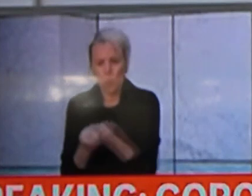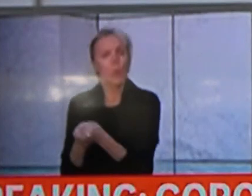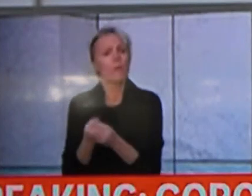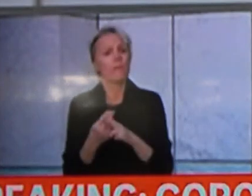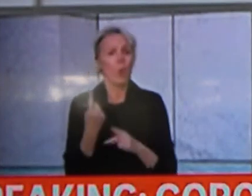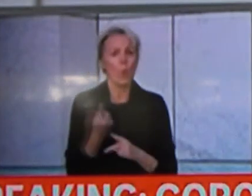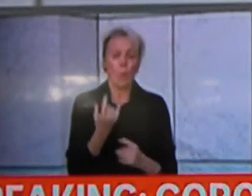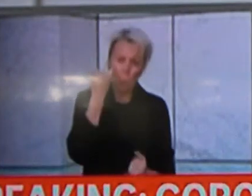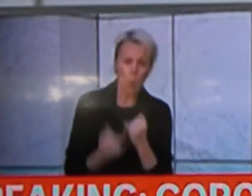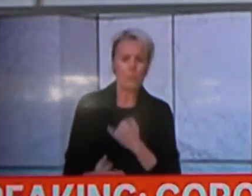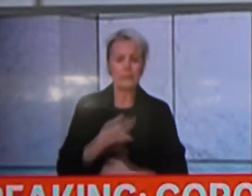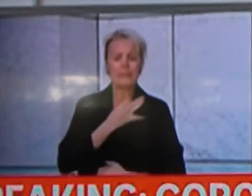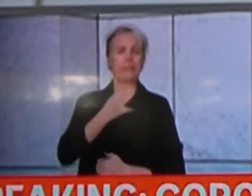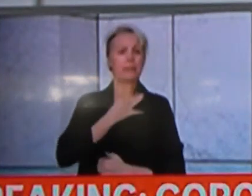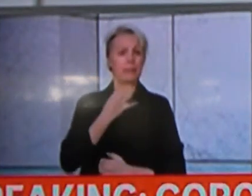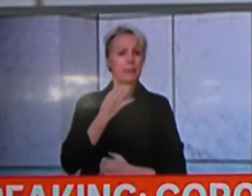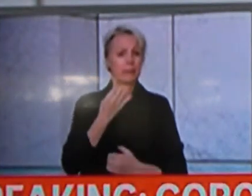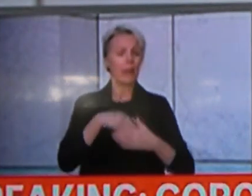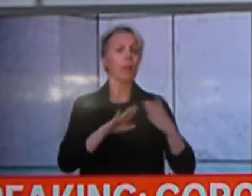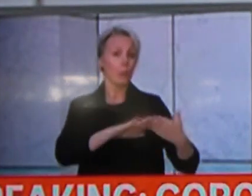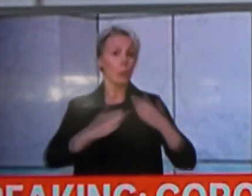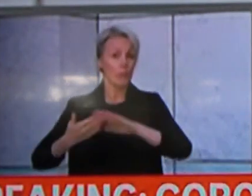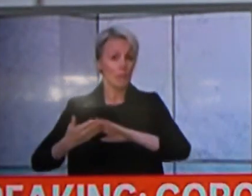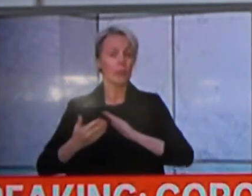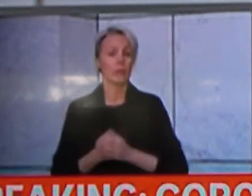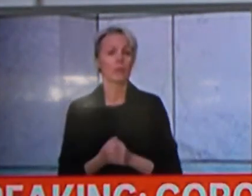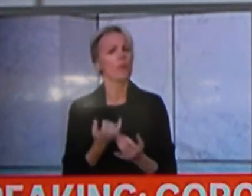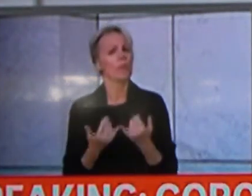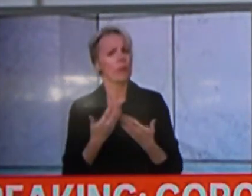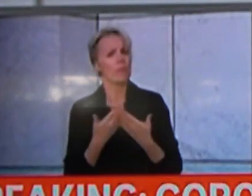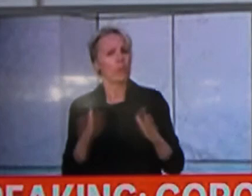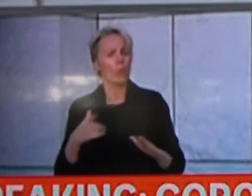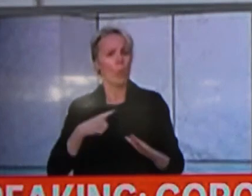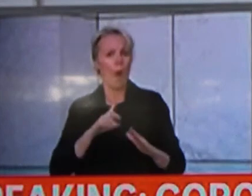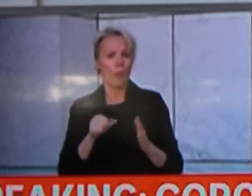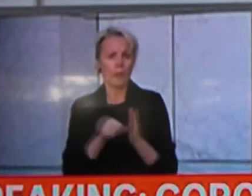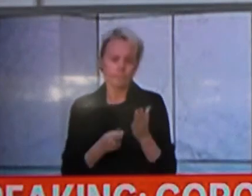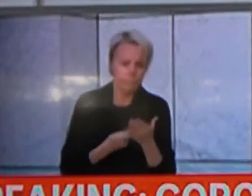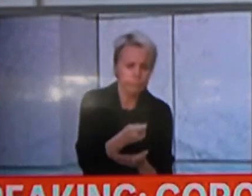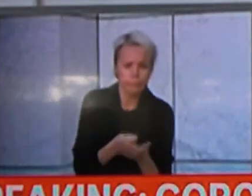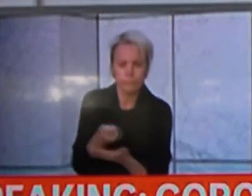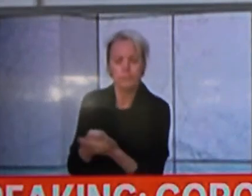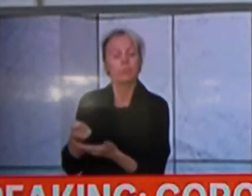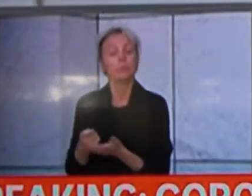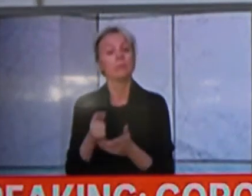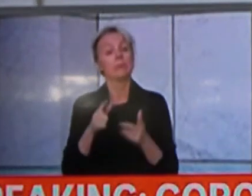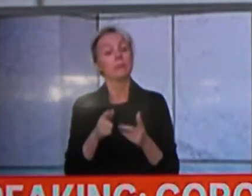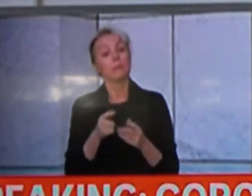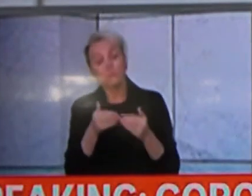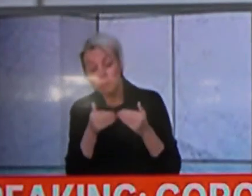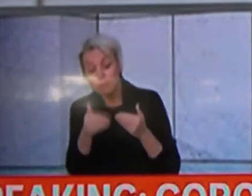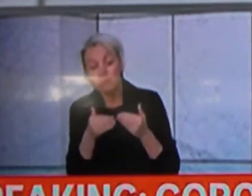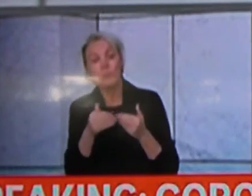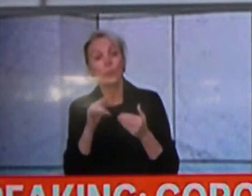most vulnerable in our community. So it has that broader purpose to that payment on that occasion. If we have to revisit these things again, then of course we